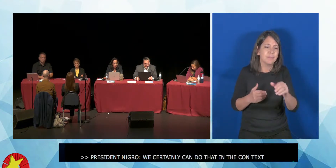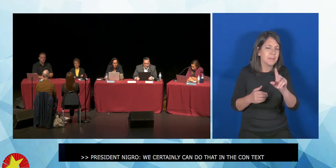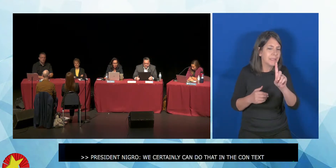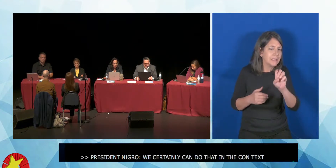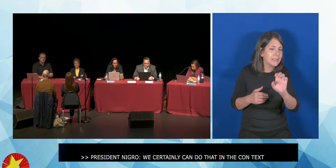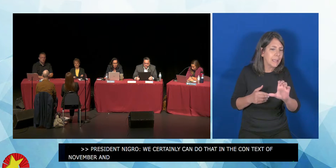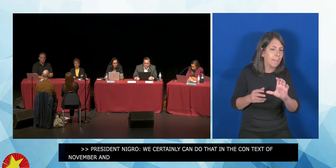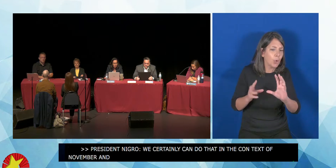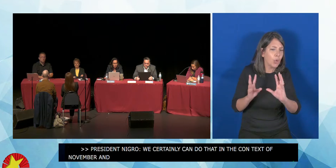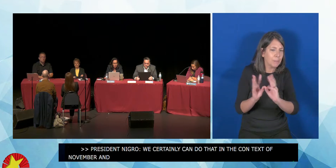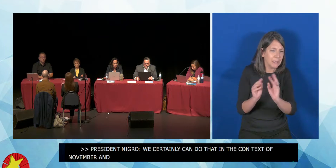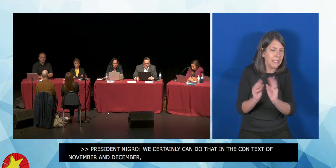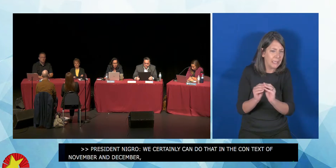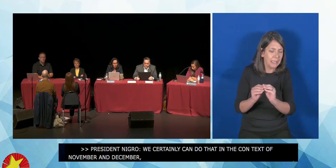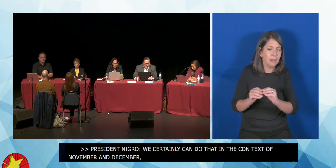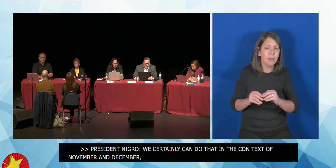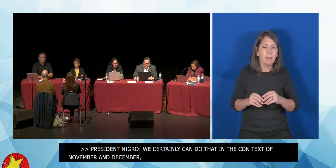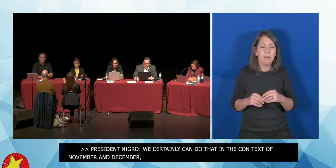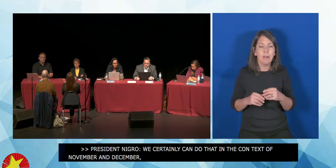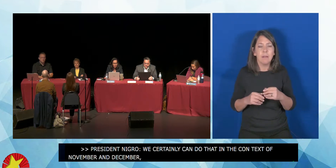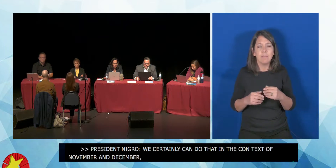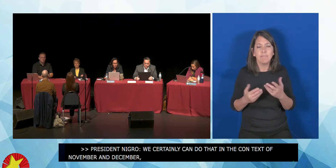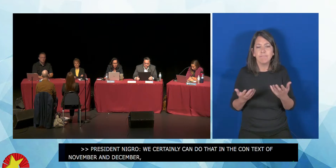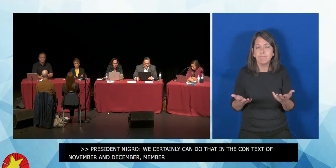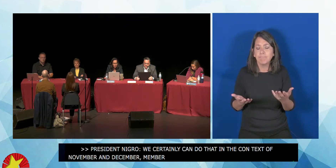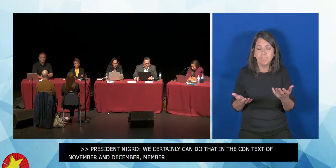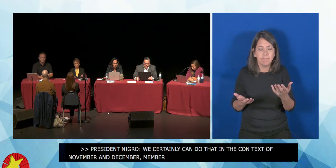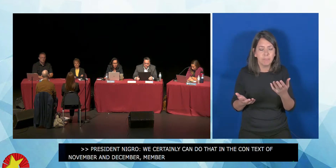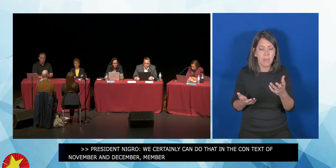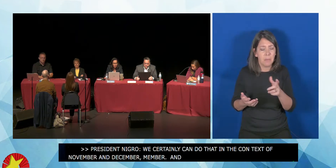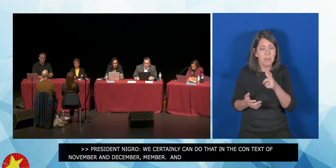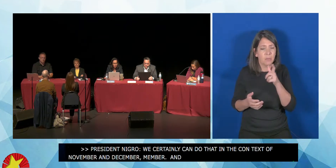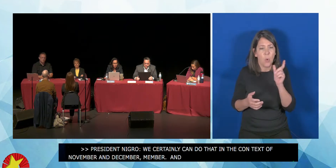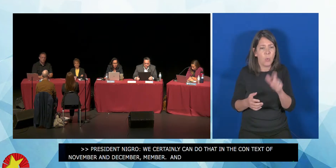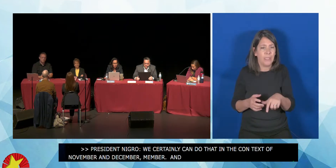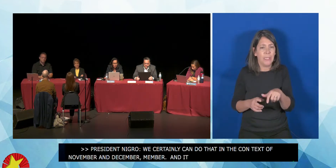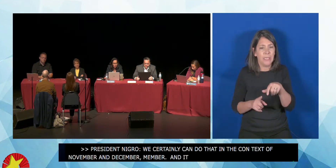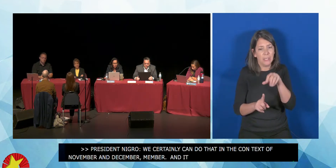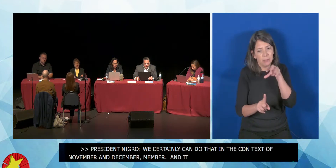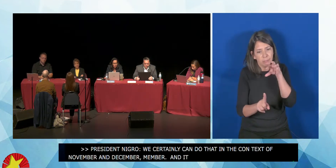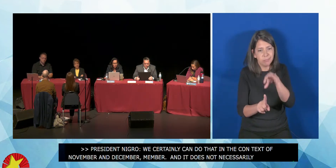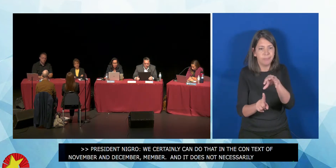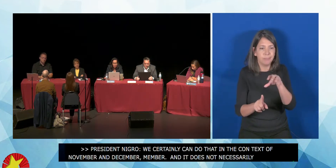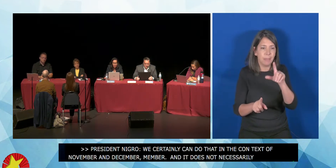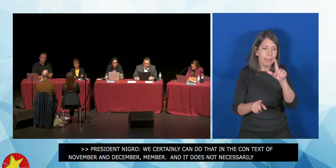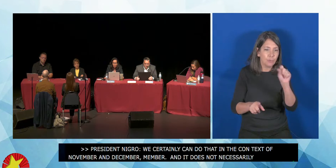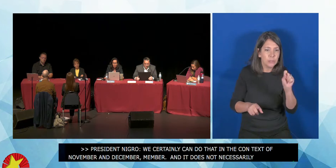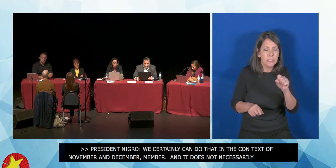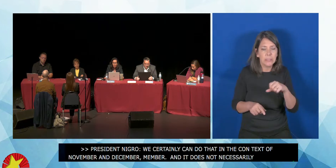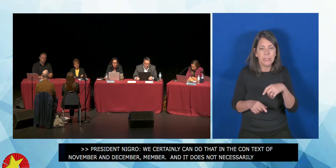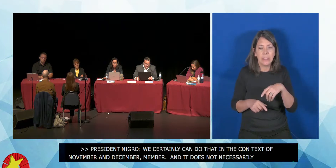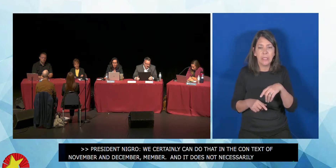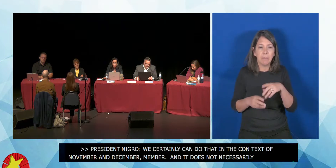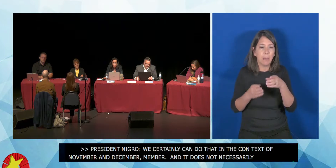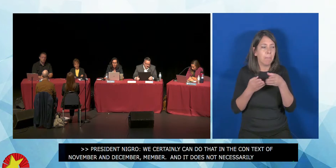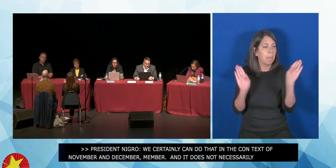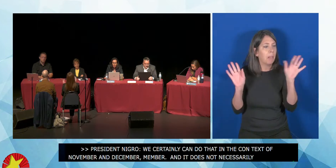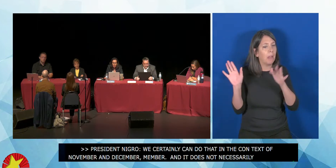open. Doesn't necessarily have to be broadcast or recorded, but it does have to be open to the public and properly